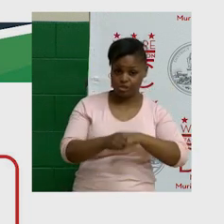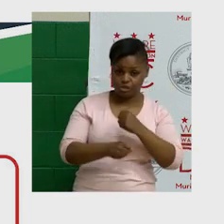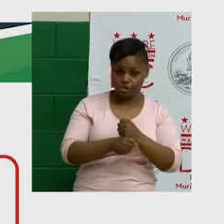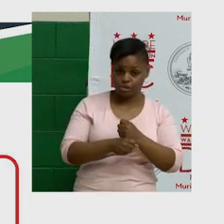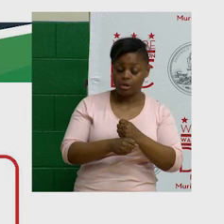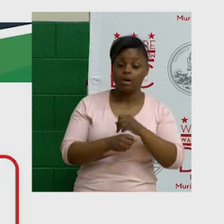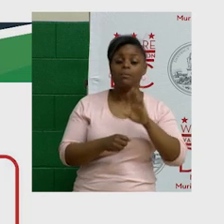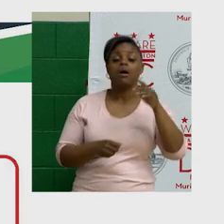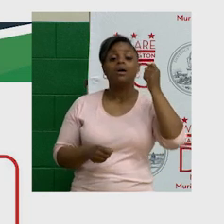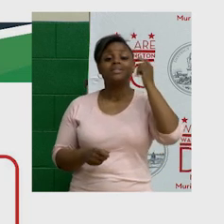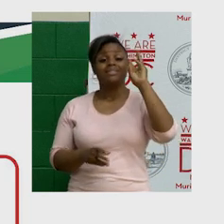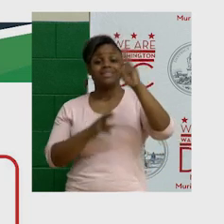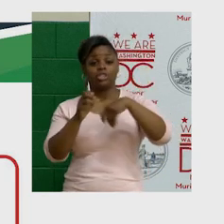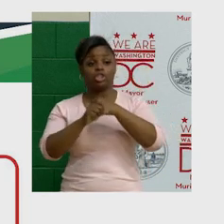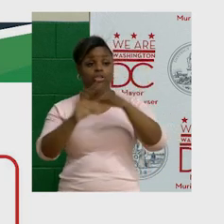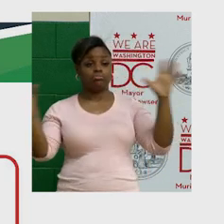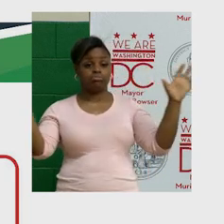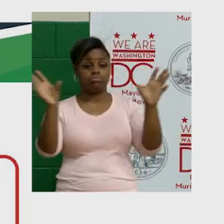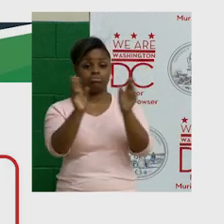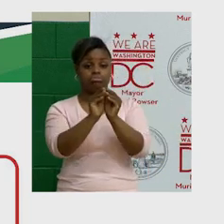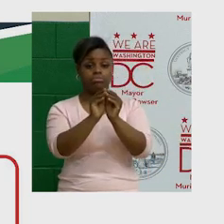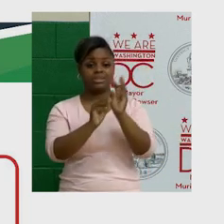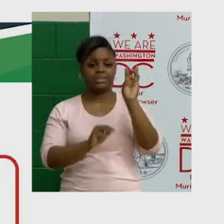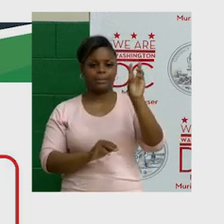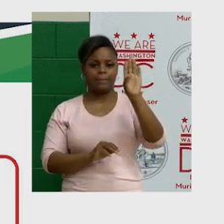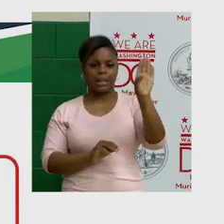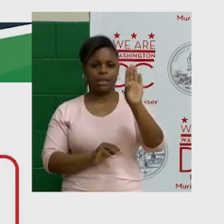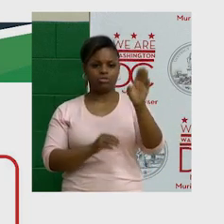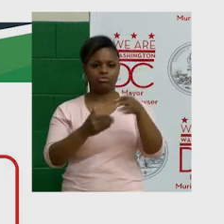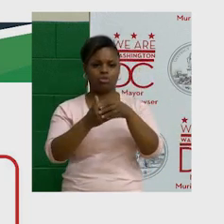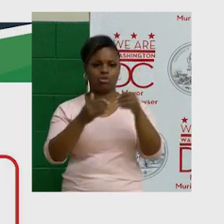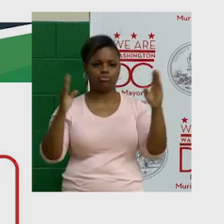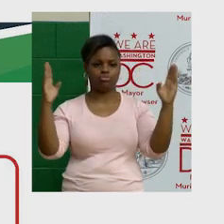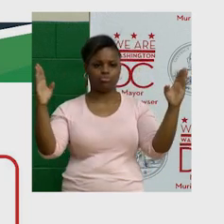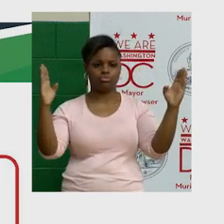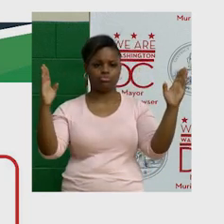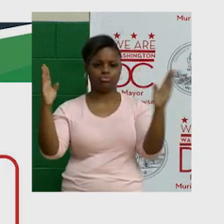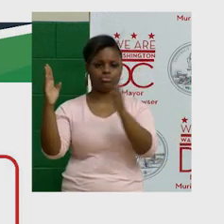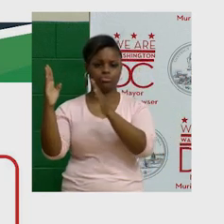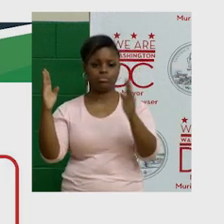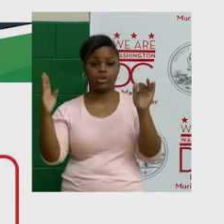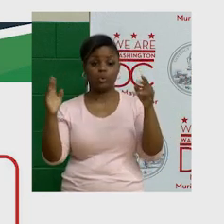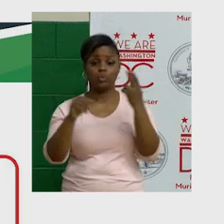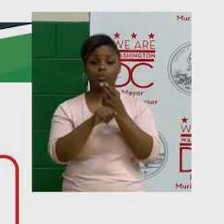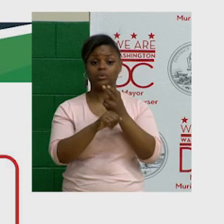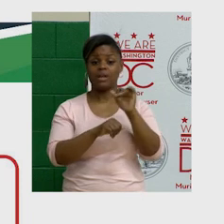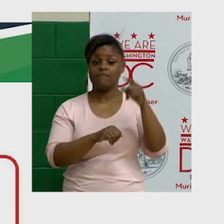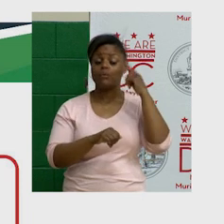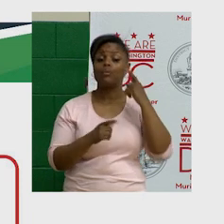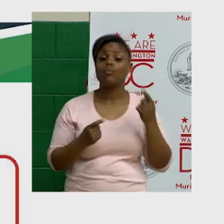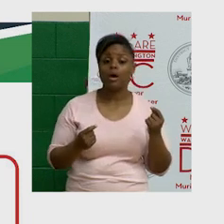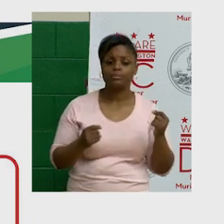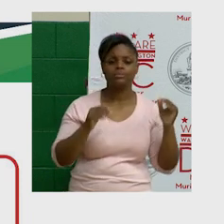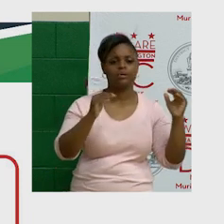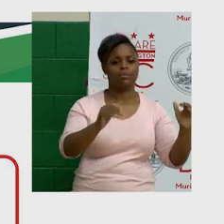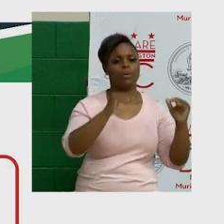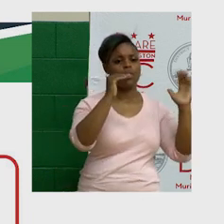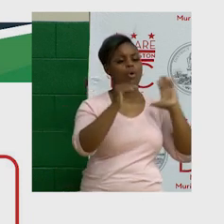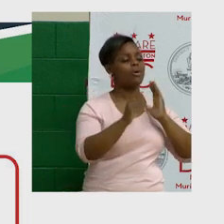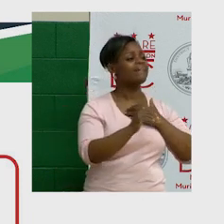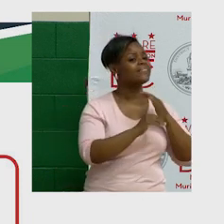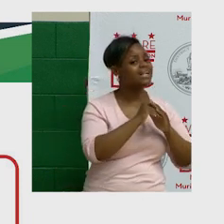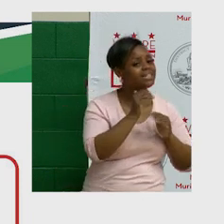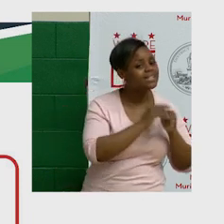a six-year capital improvements plan period. This is what we use to do things like modernize our facilities, so building